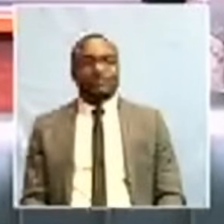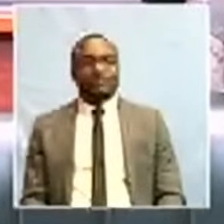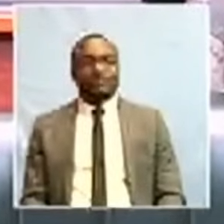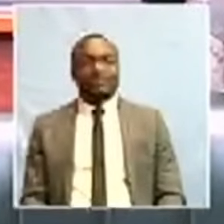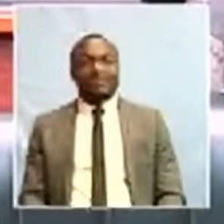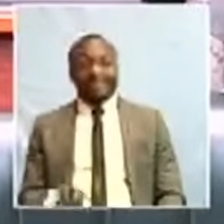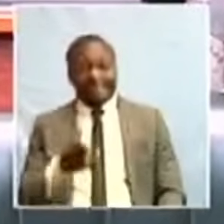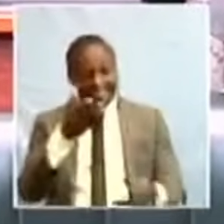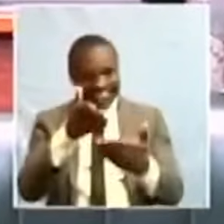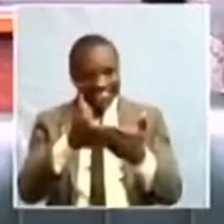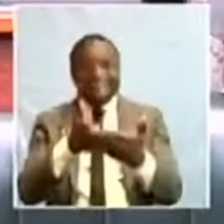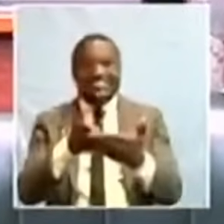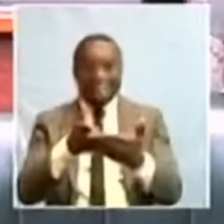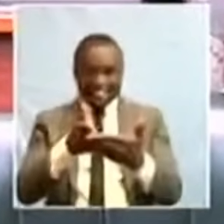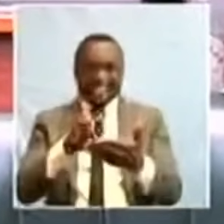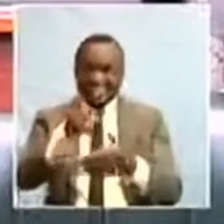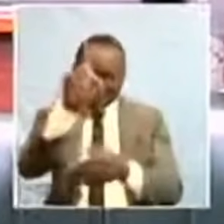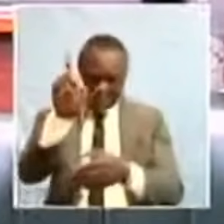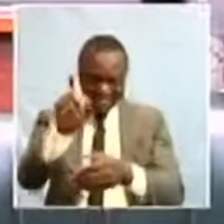Emma question here.